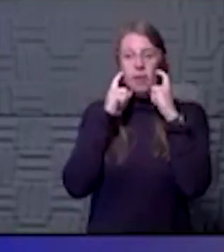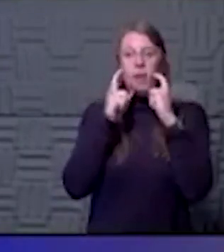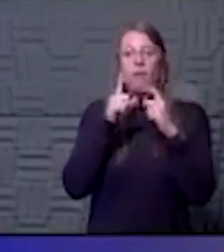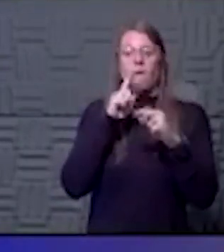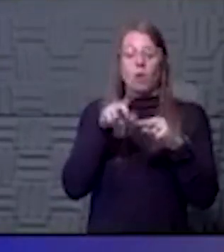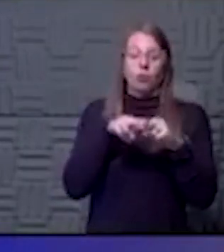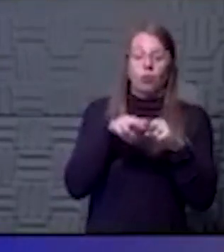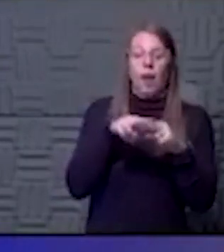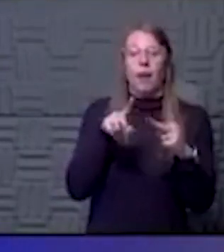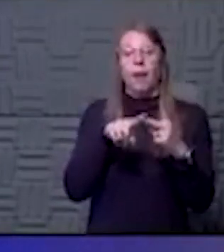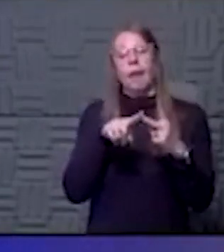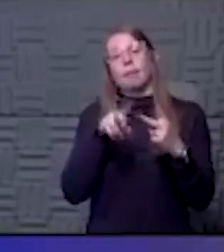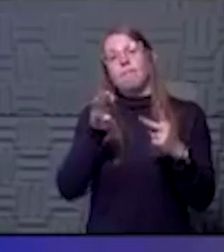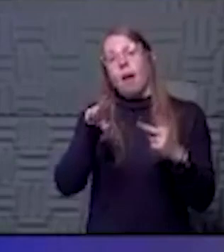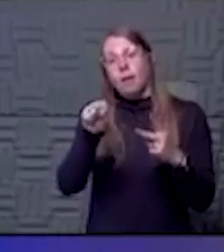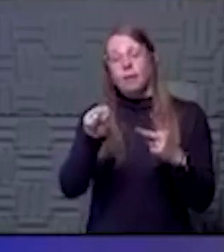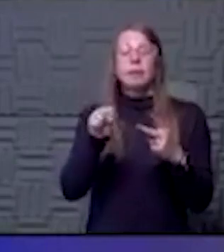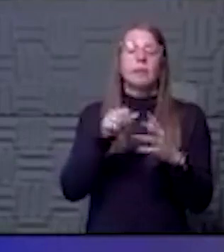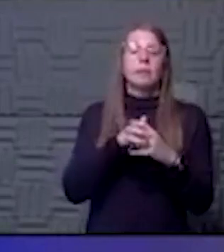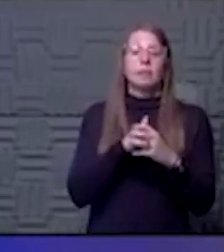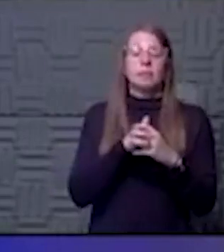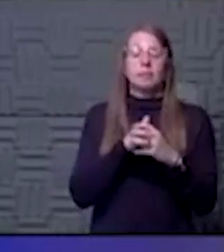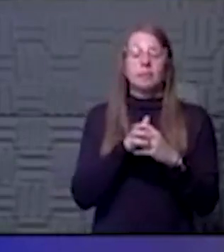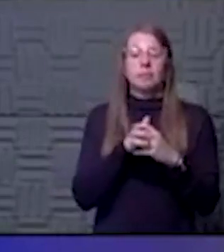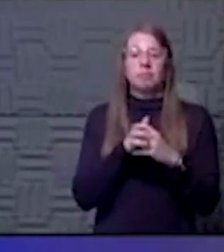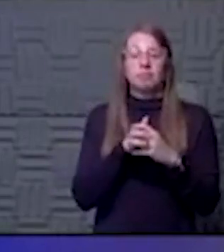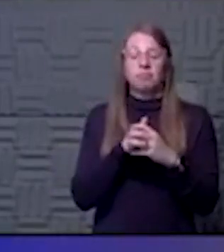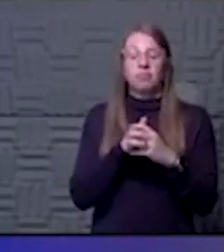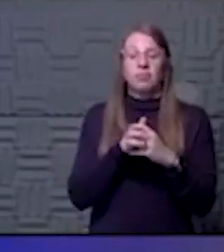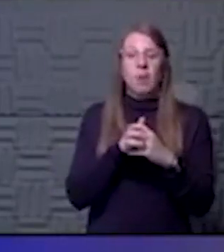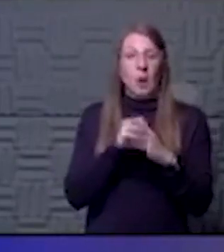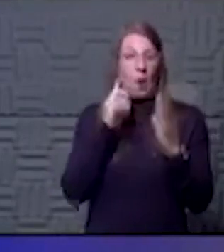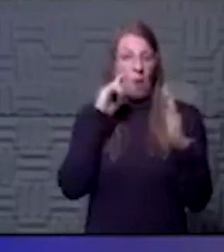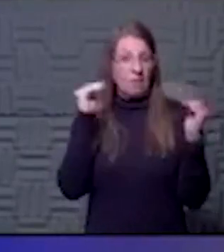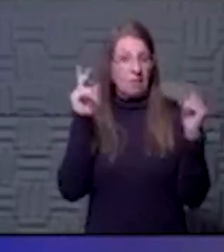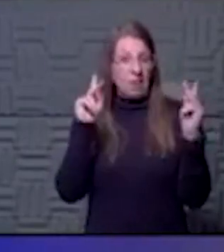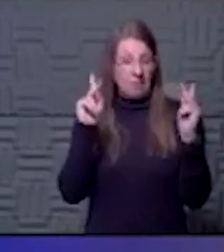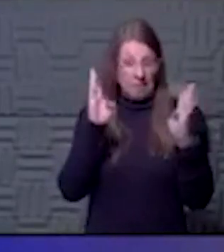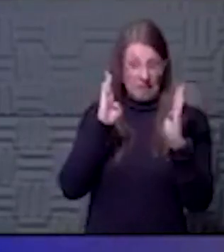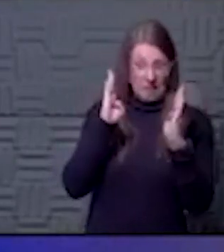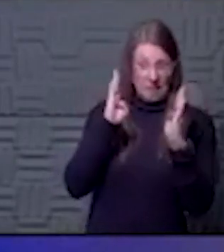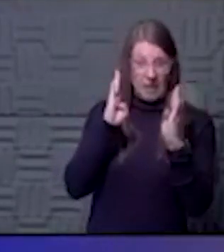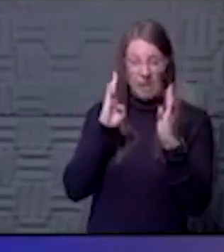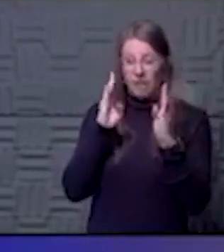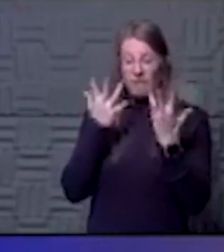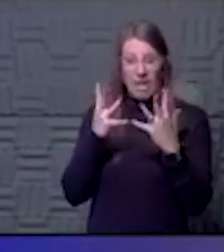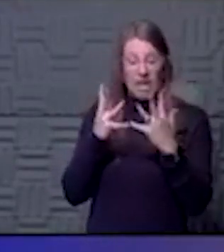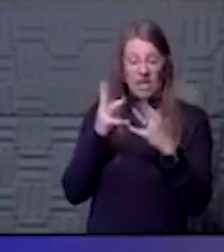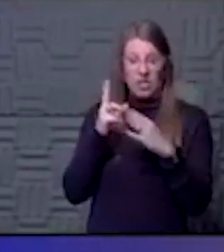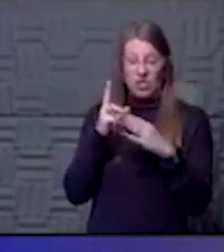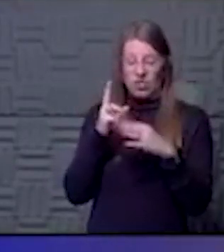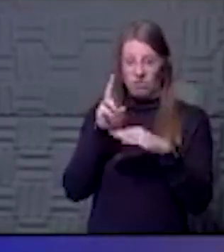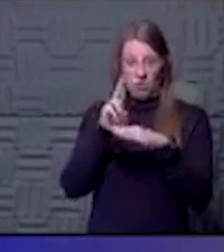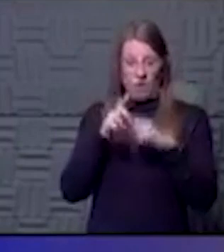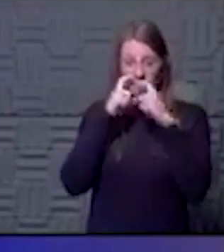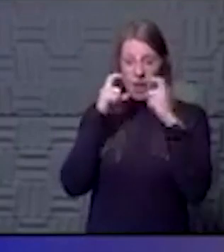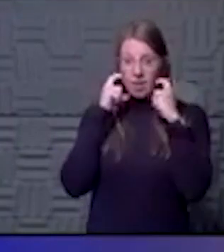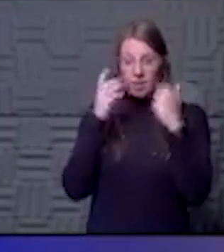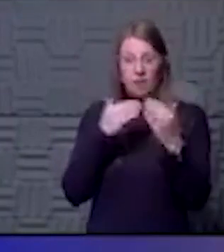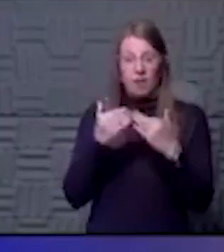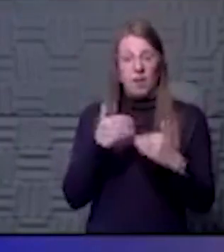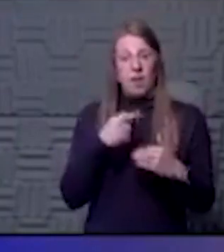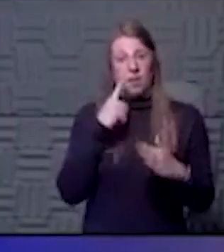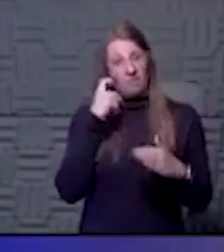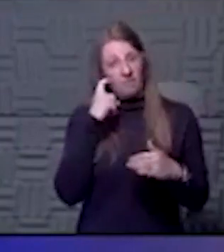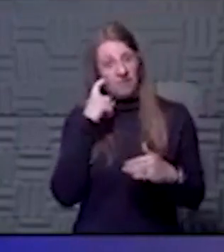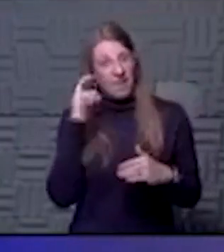public places of that nature. Hopefully our listeners and our viewers have been ahead of the curve and been doing that. We've been recommending that for a while, and I airports